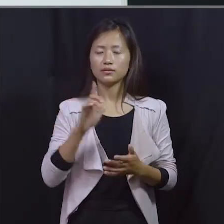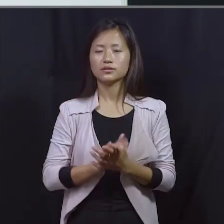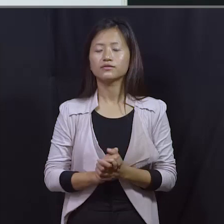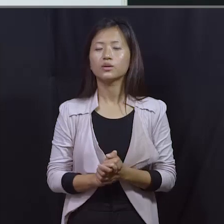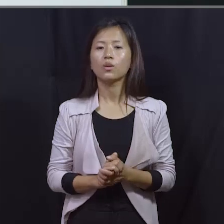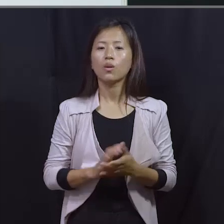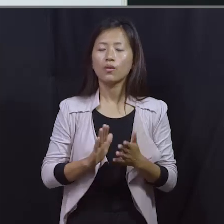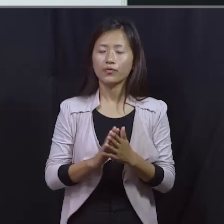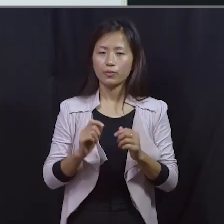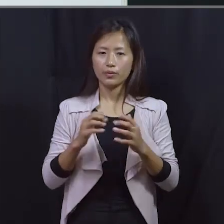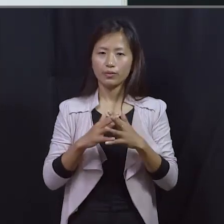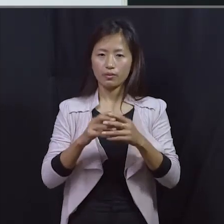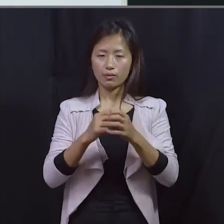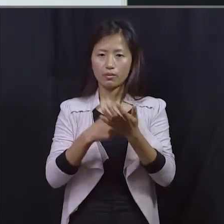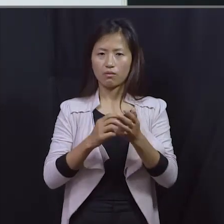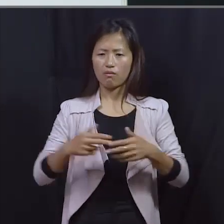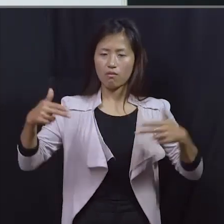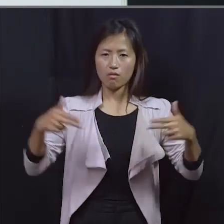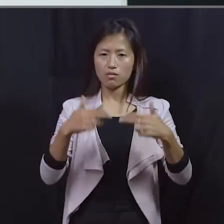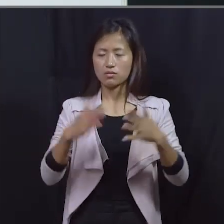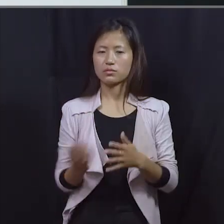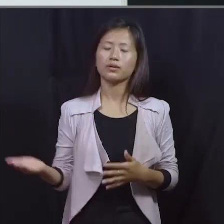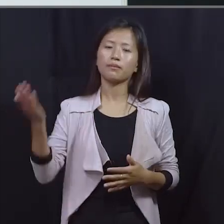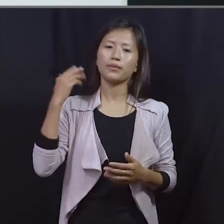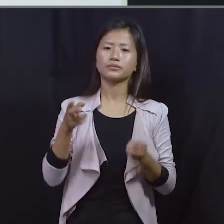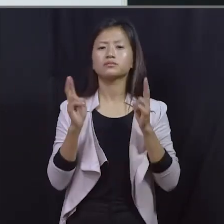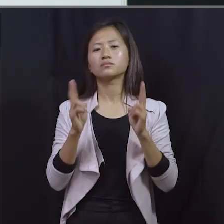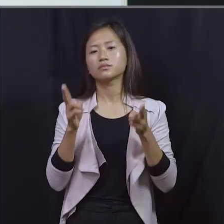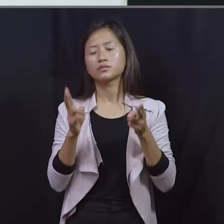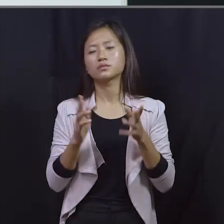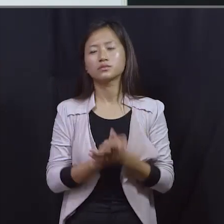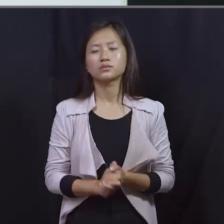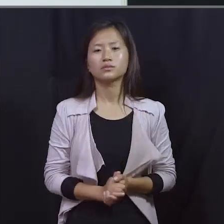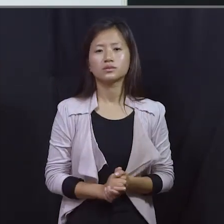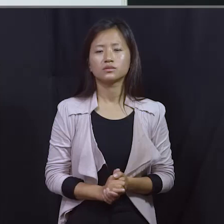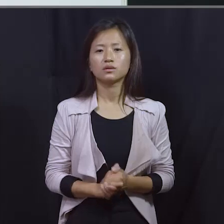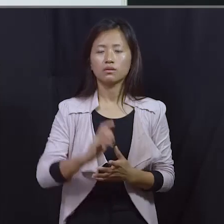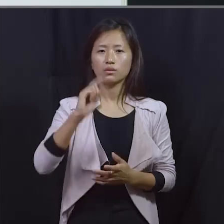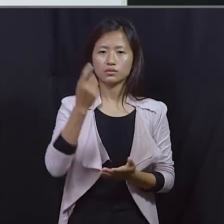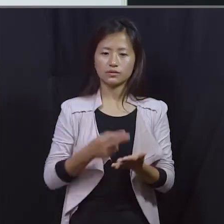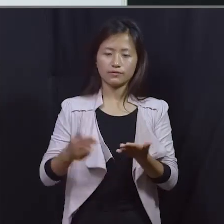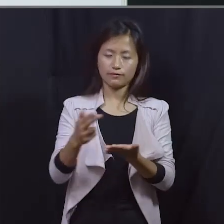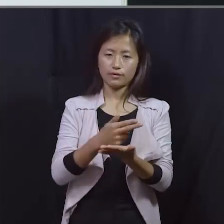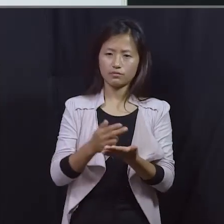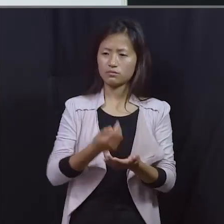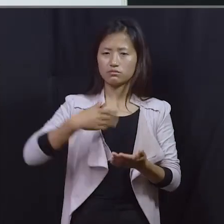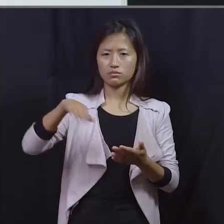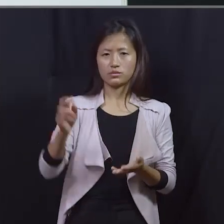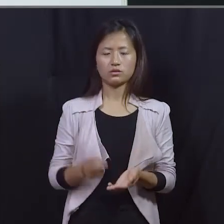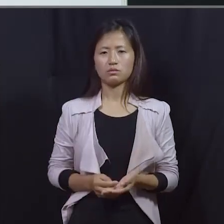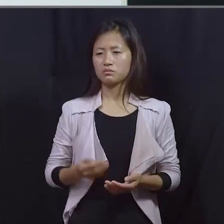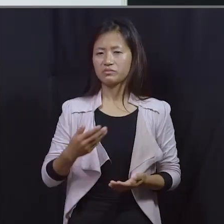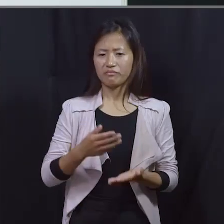1865, everything came back to normalcy. Once the farmers could not able to go to the field,